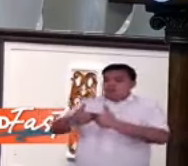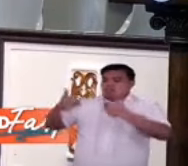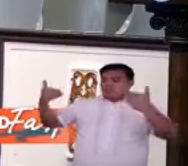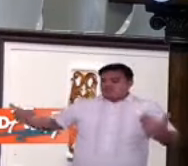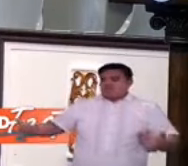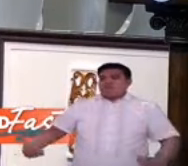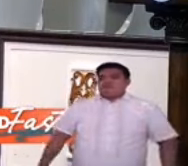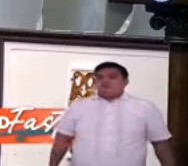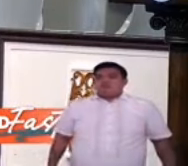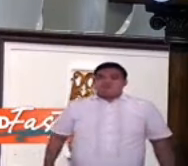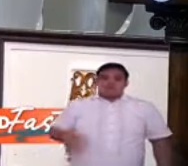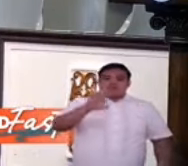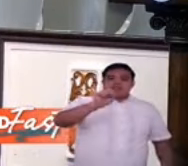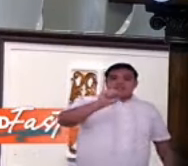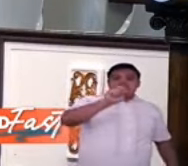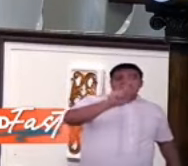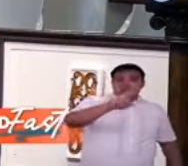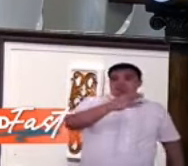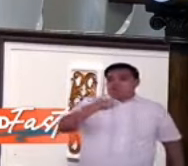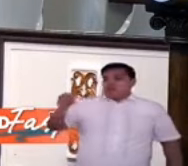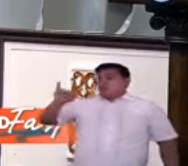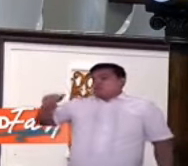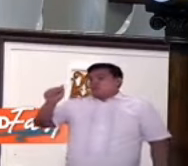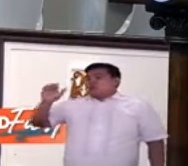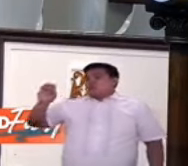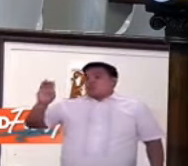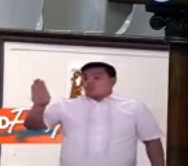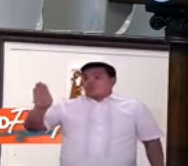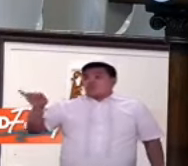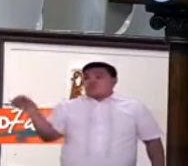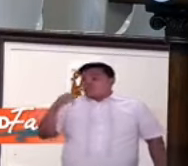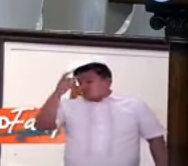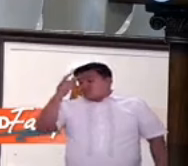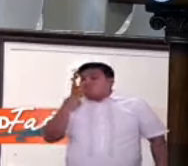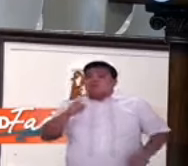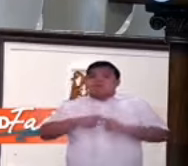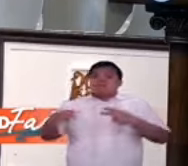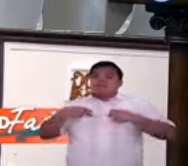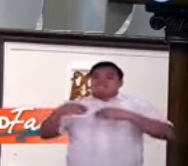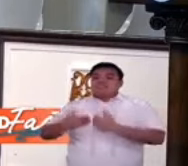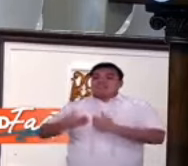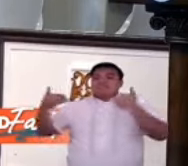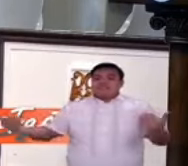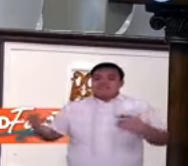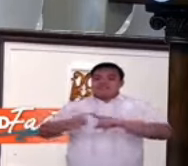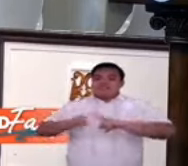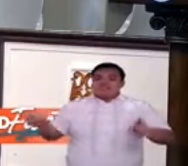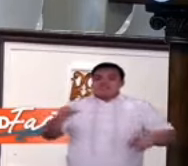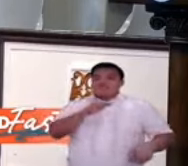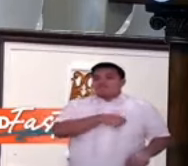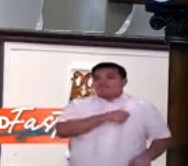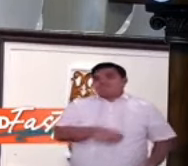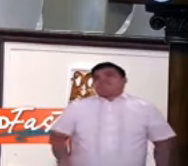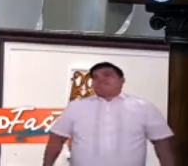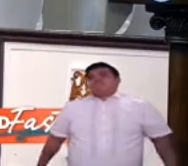other. Jacob and Esau were sons of the same father, the same mother. But what a difference there was between Jacob